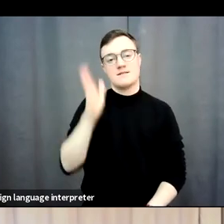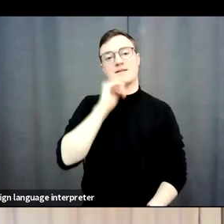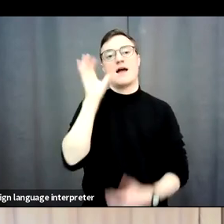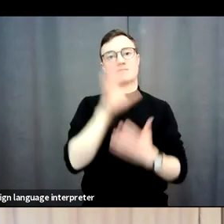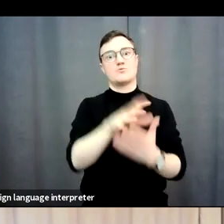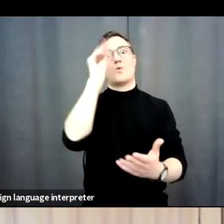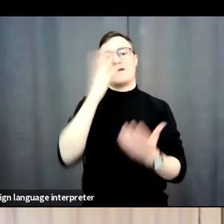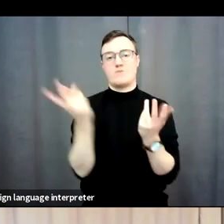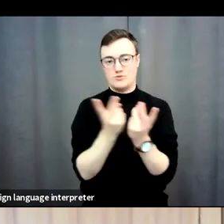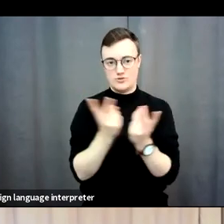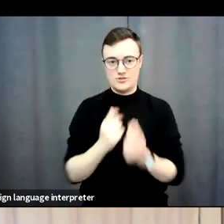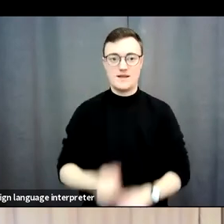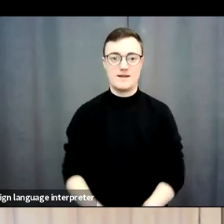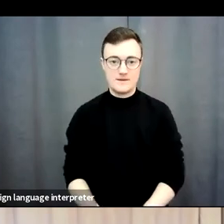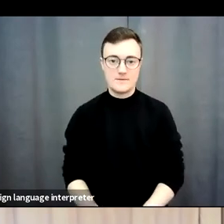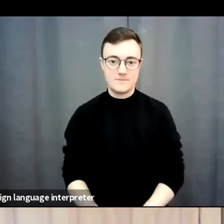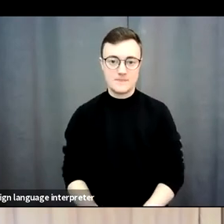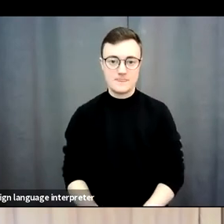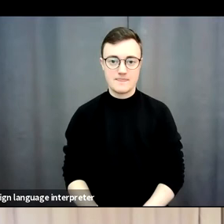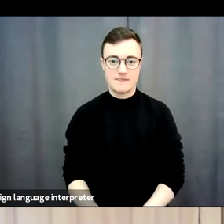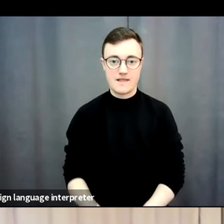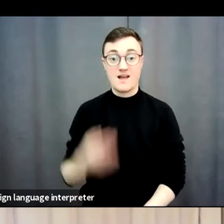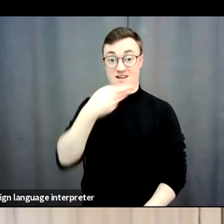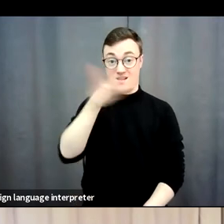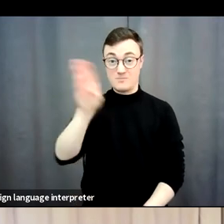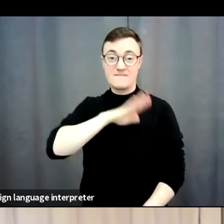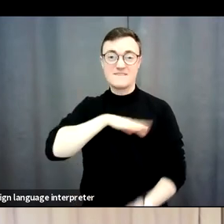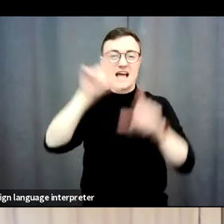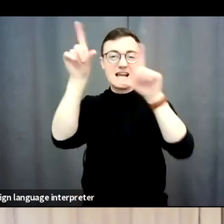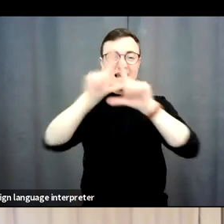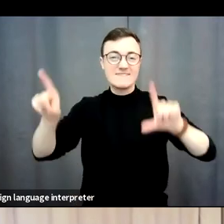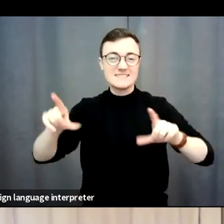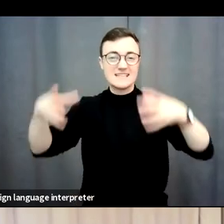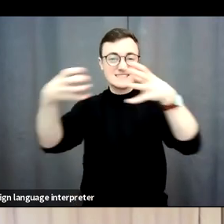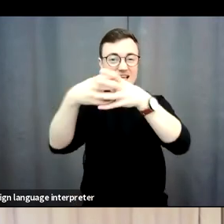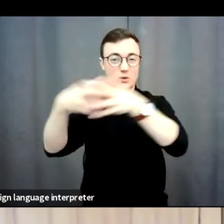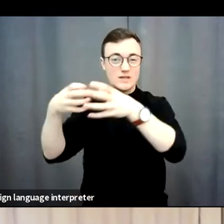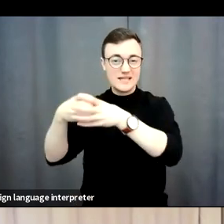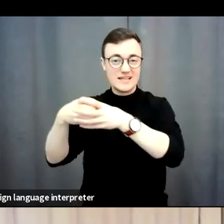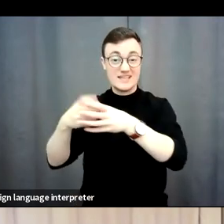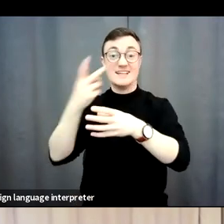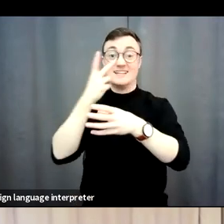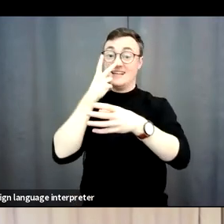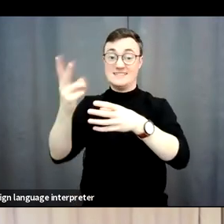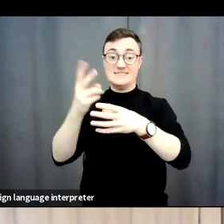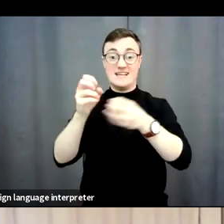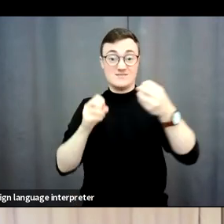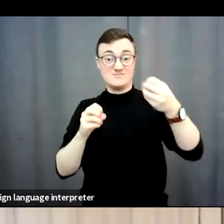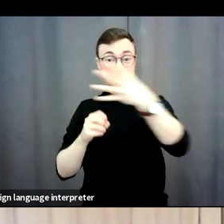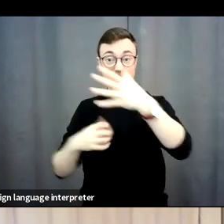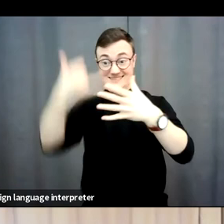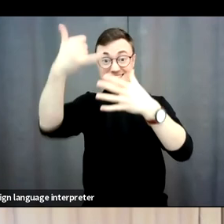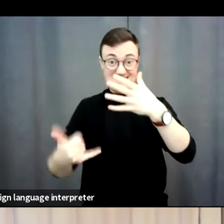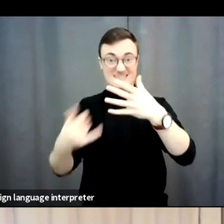the first one is the linguistic categories. And as you can see, there are many theoretical parts within